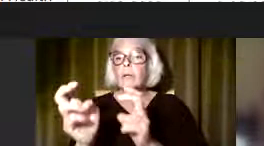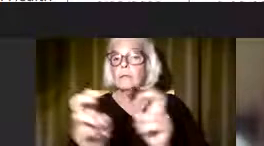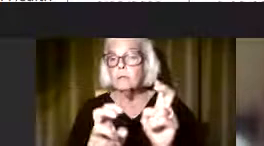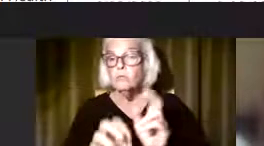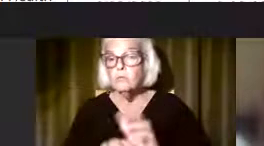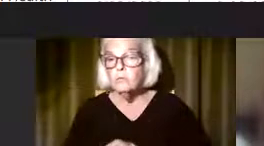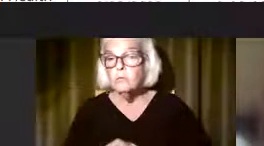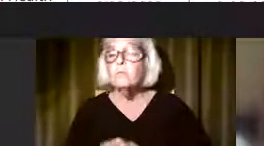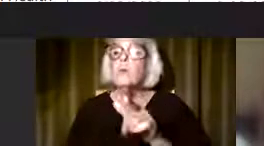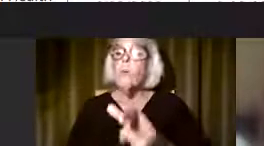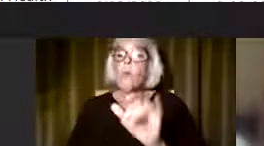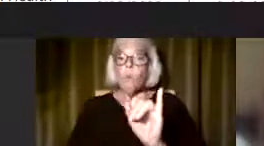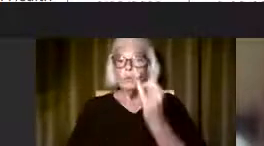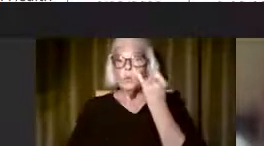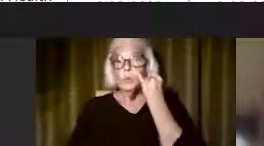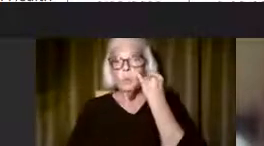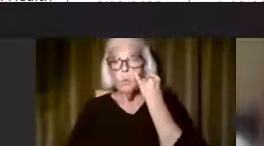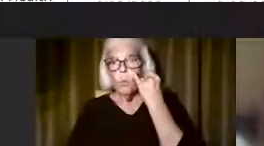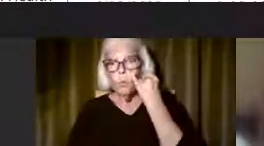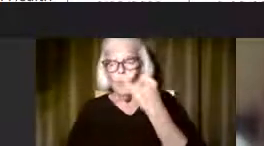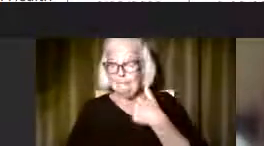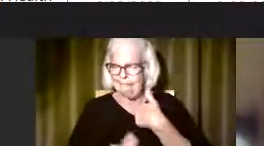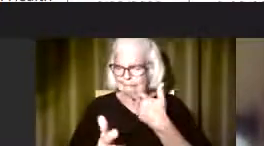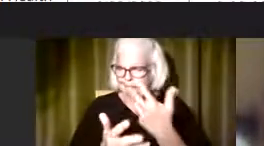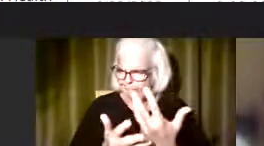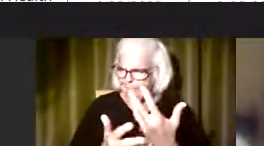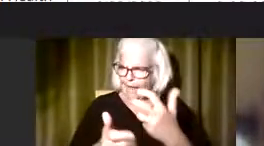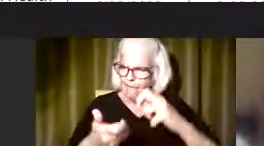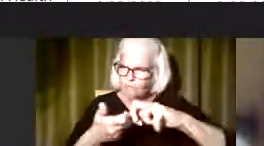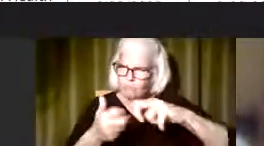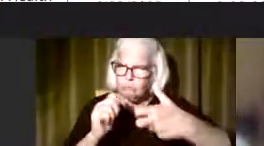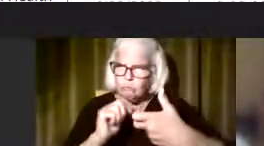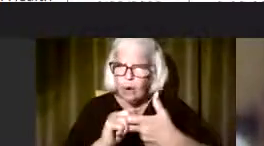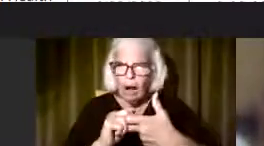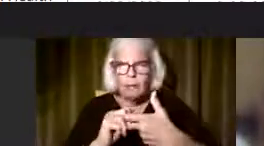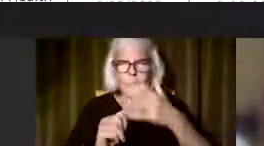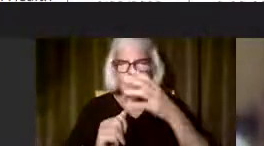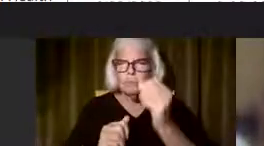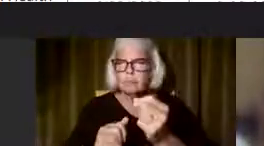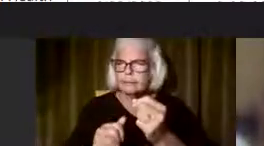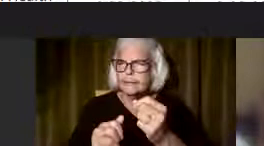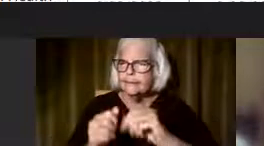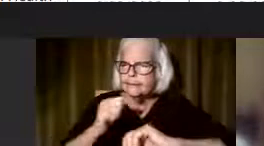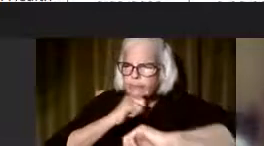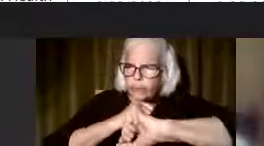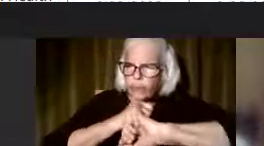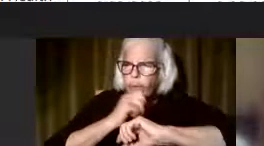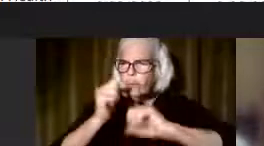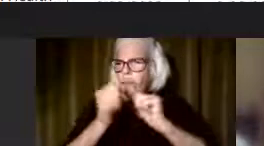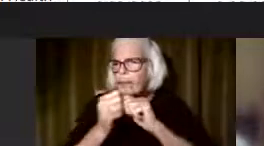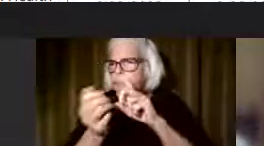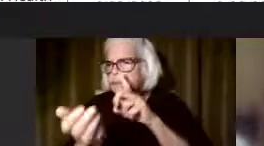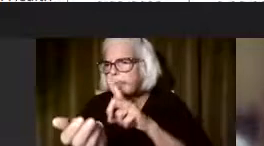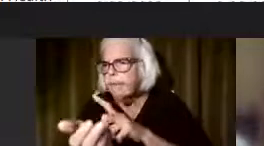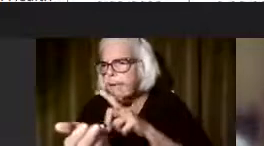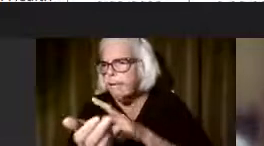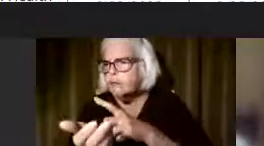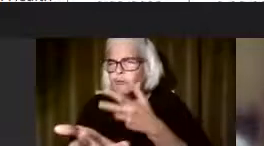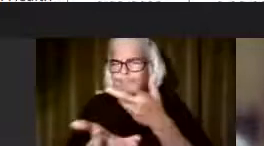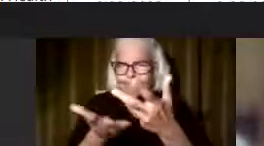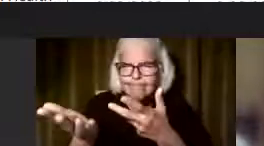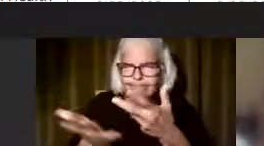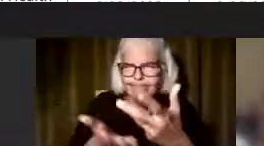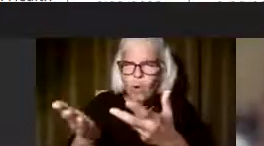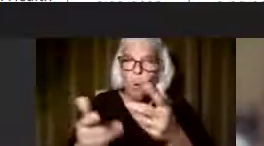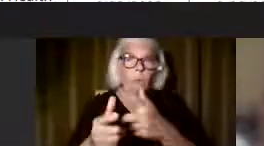having issues going through a healthcare provider, maybe they don't have one, maybe there's issues with co-pays, issues going through